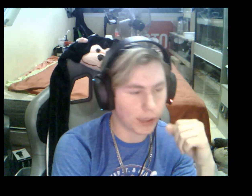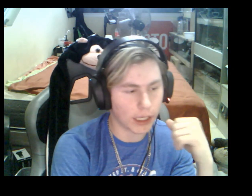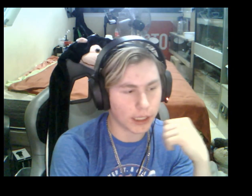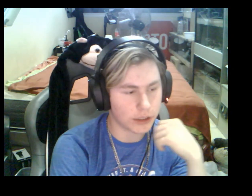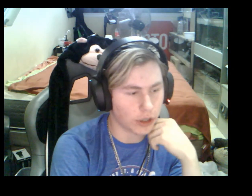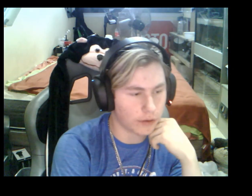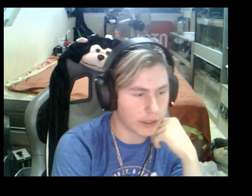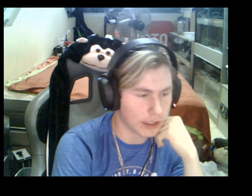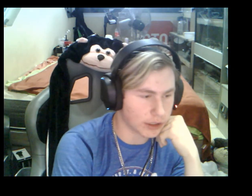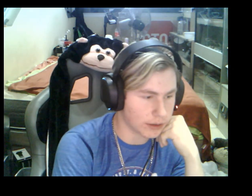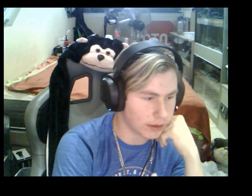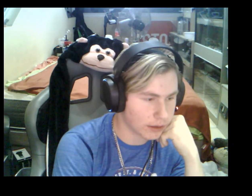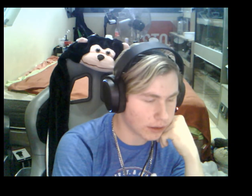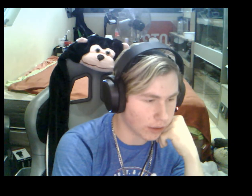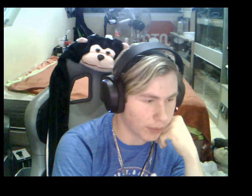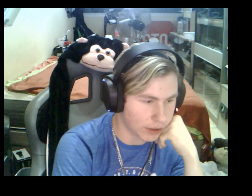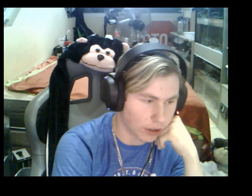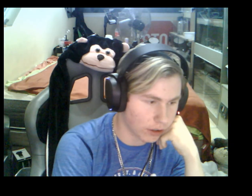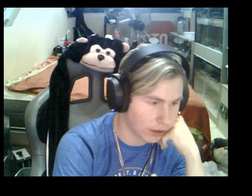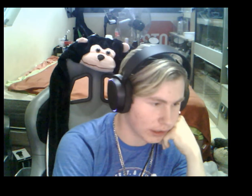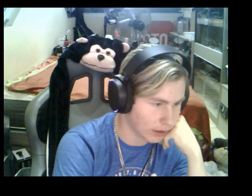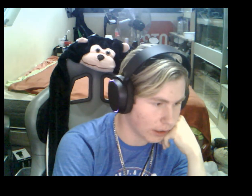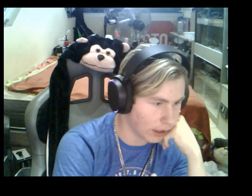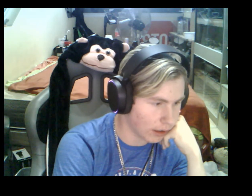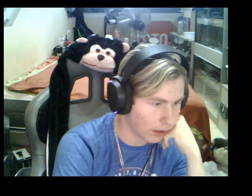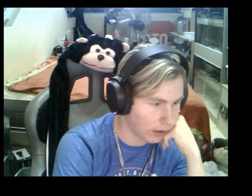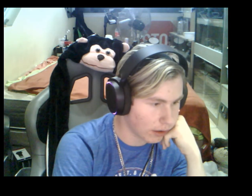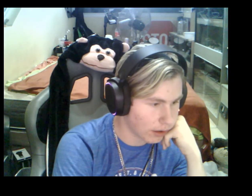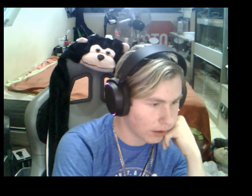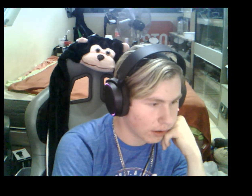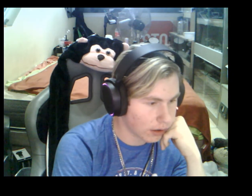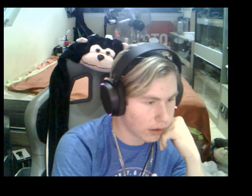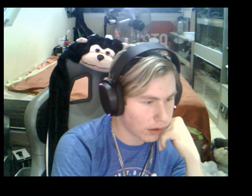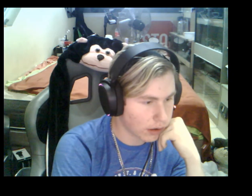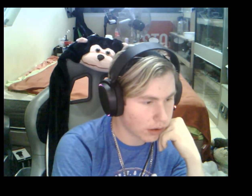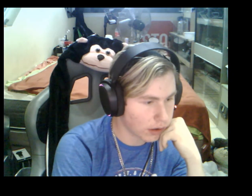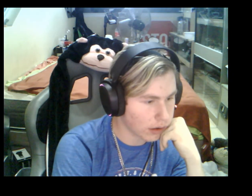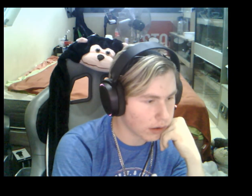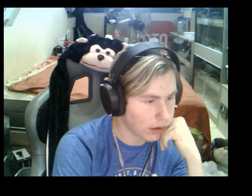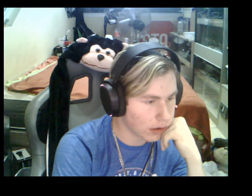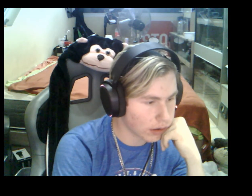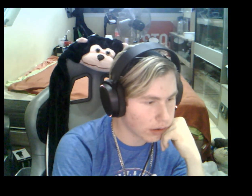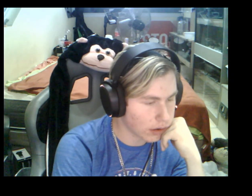I play Java Edition, not Bedrock, so yeah.